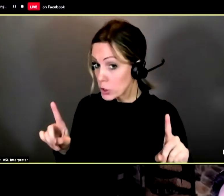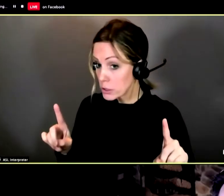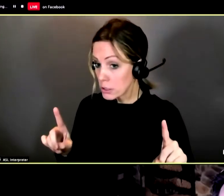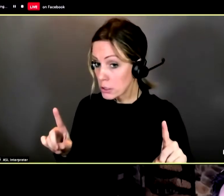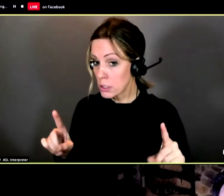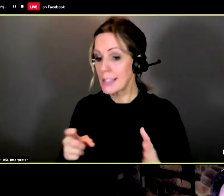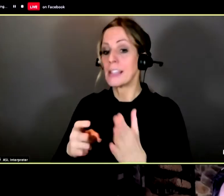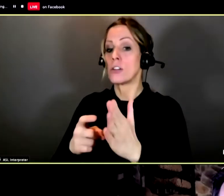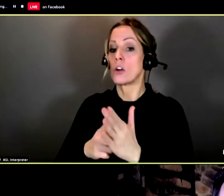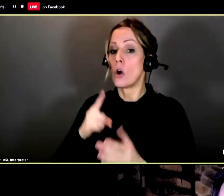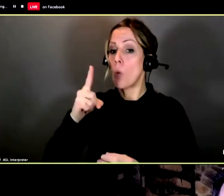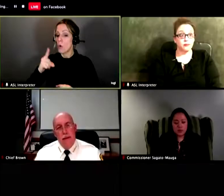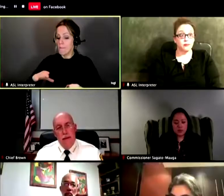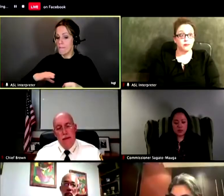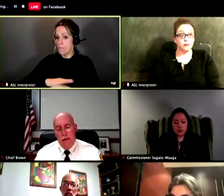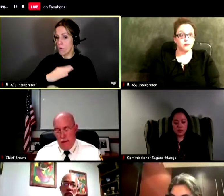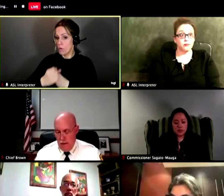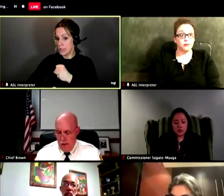them to